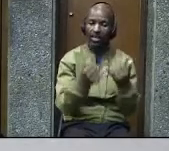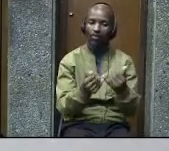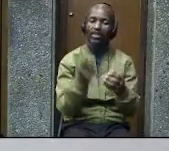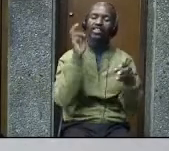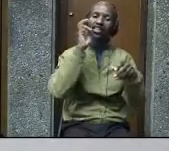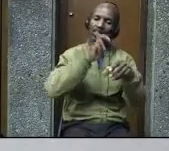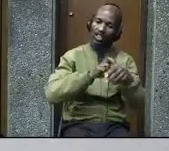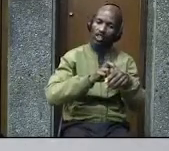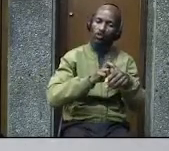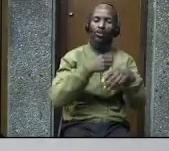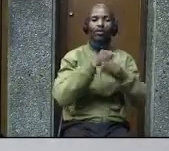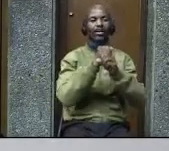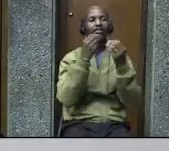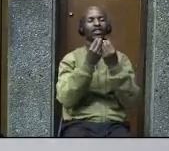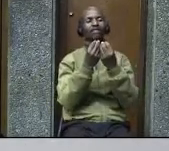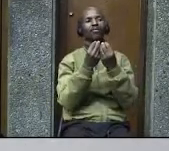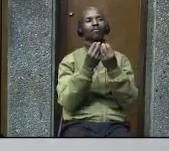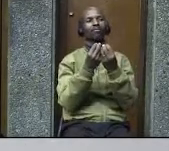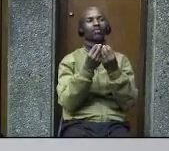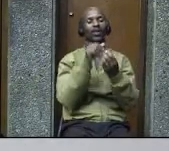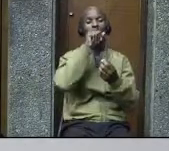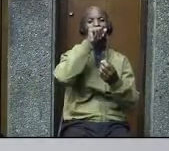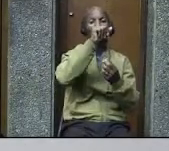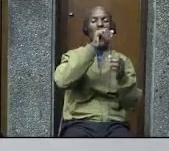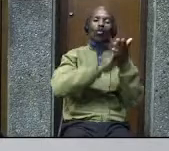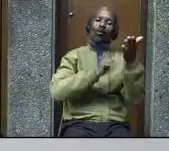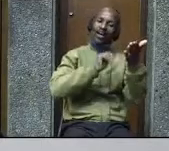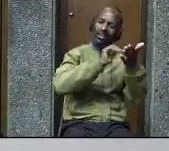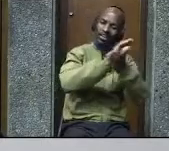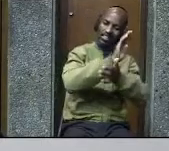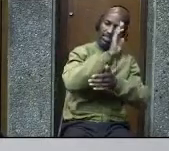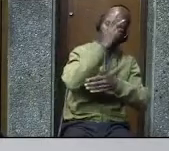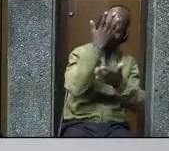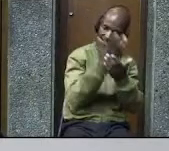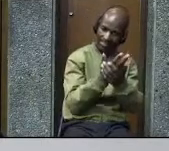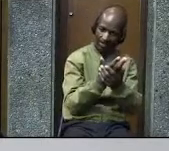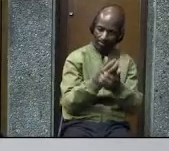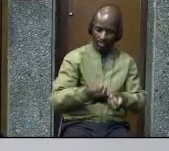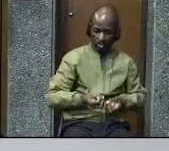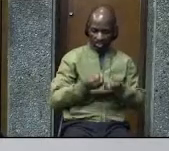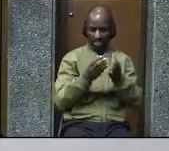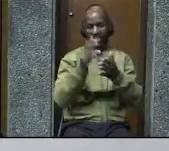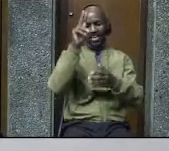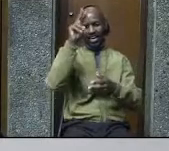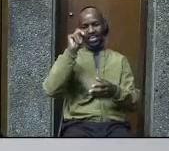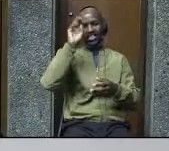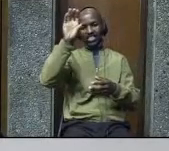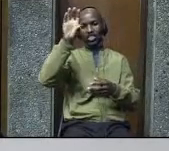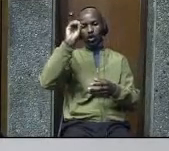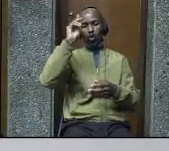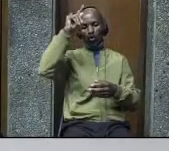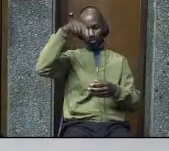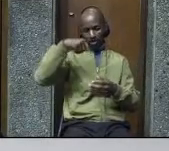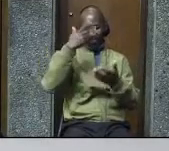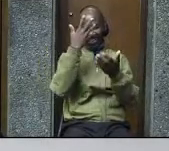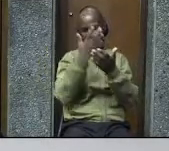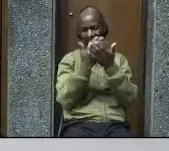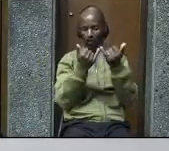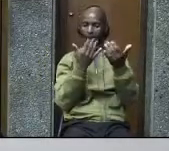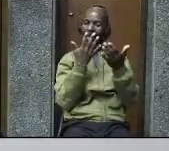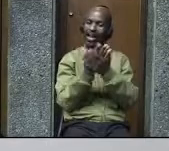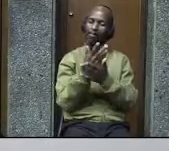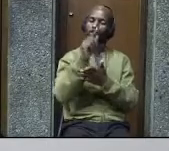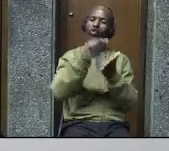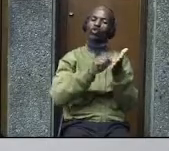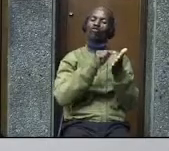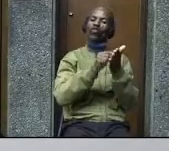needs to be consolidated in favor or against, so that it then sent to the NCOP, so that they are then able to vote